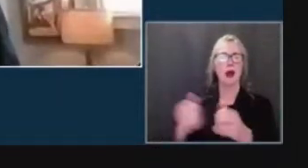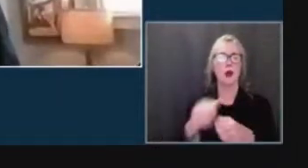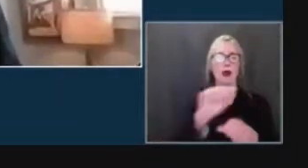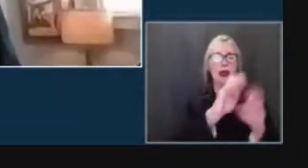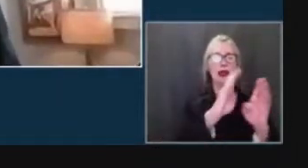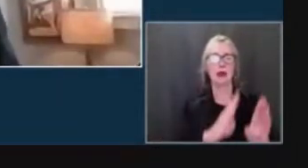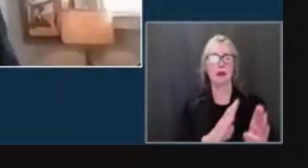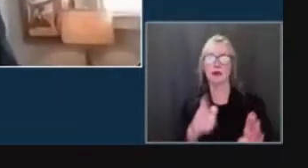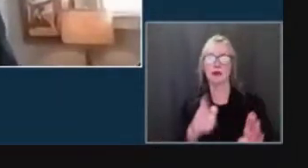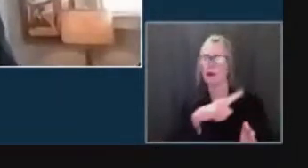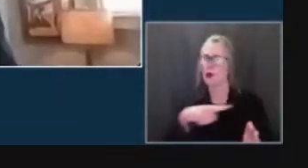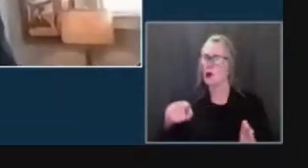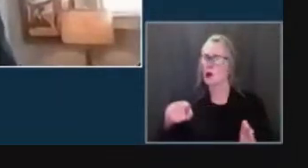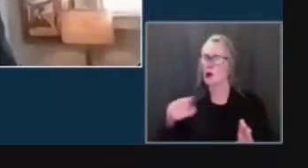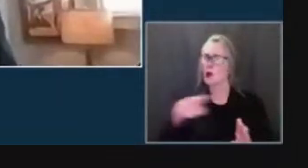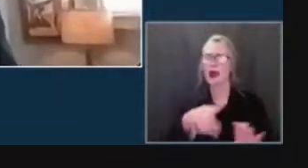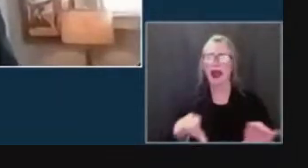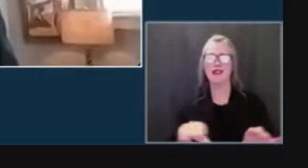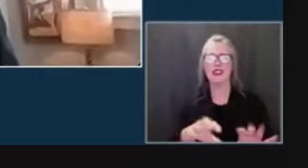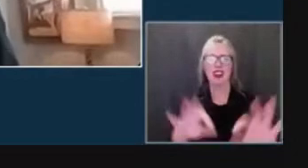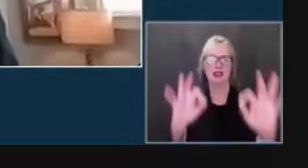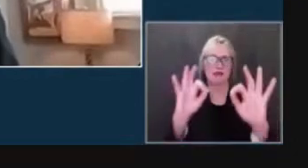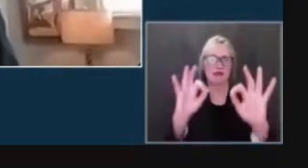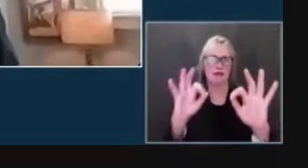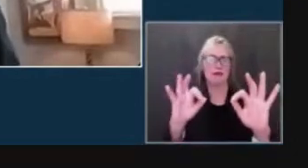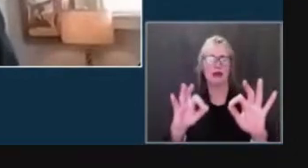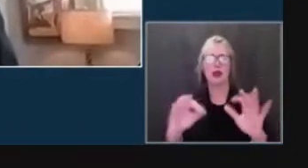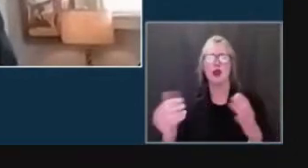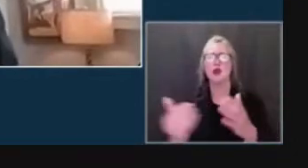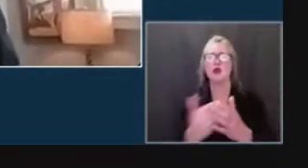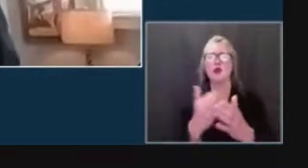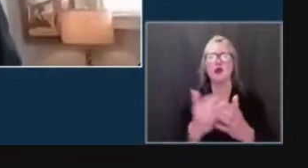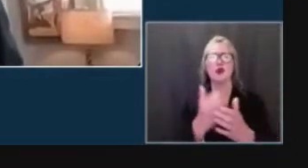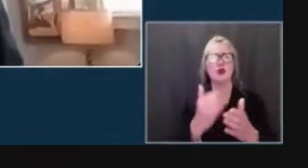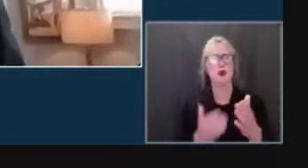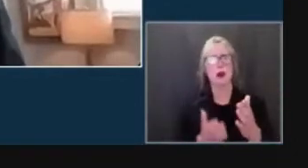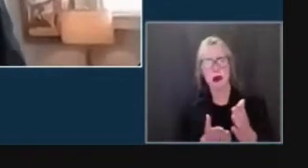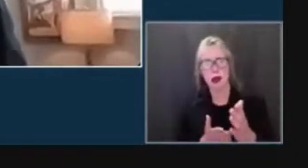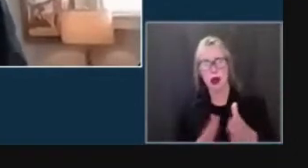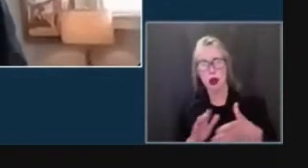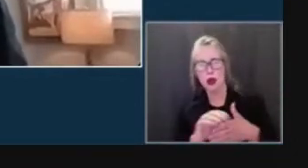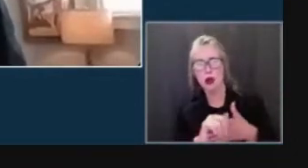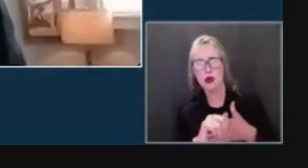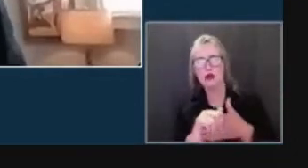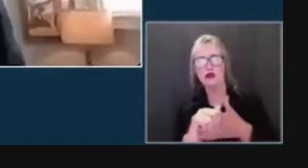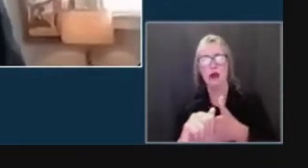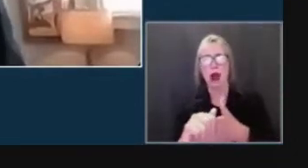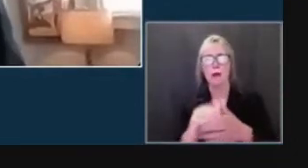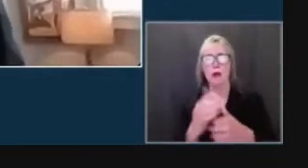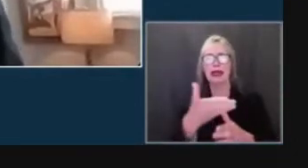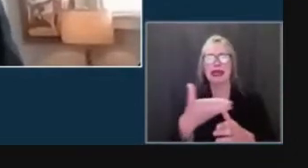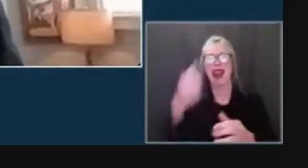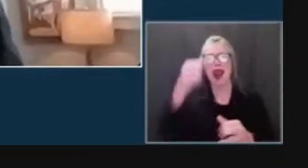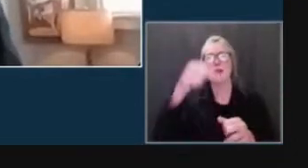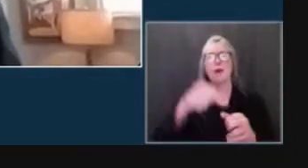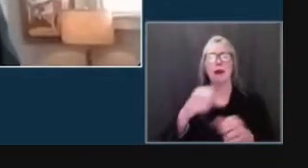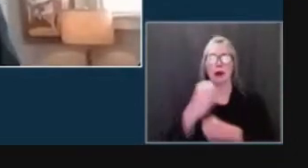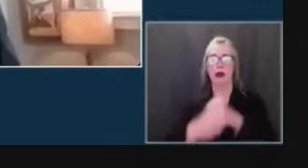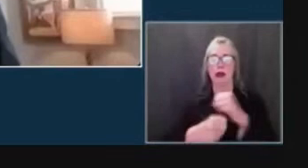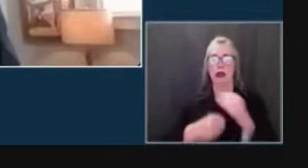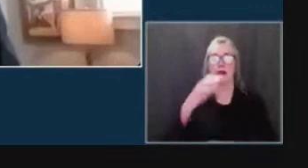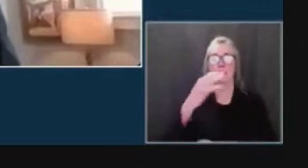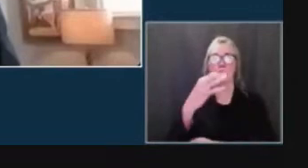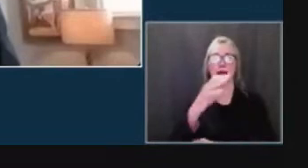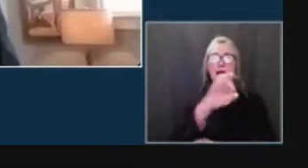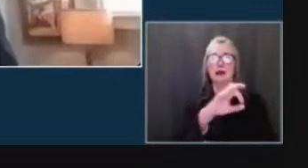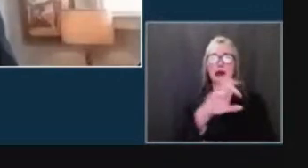groundbreaking things. I remember what it looked like the year we took over at the Federation. It was 1996, a Republican